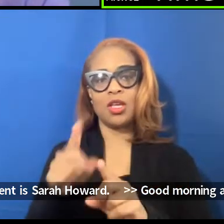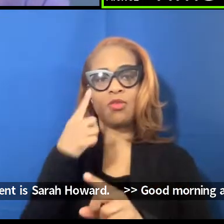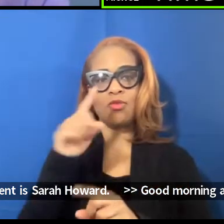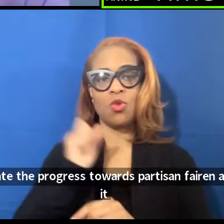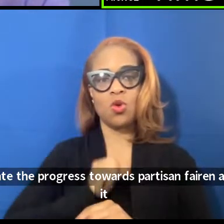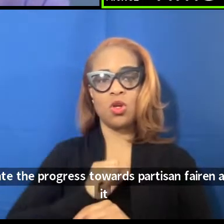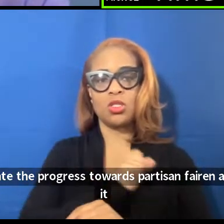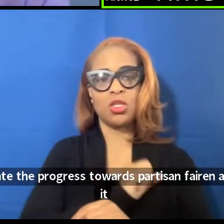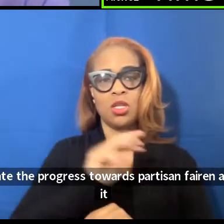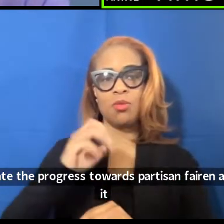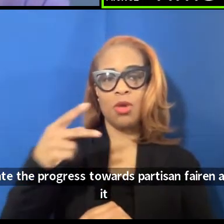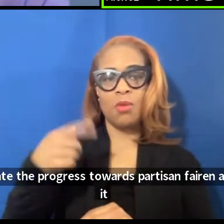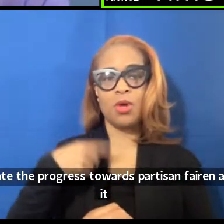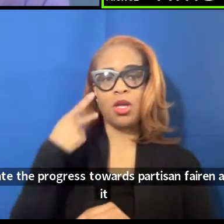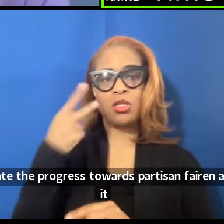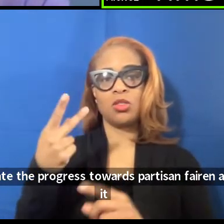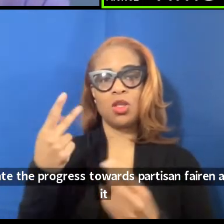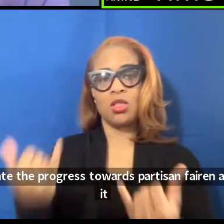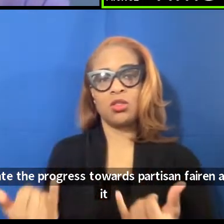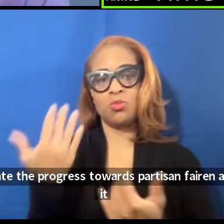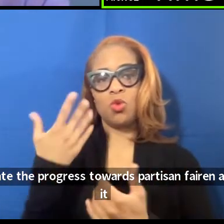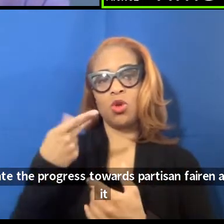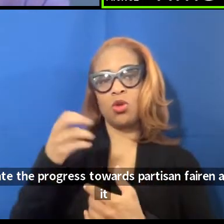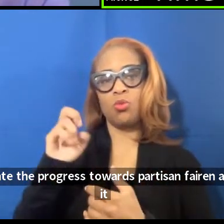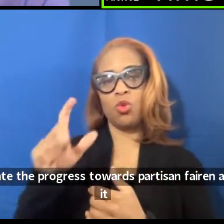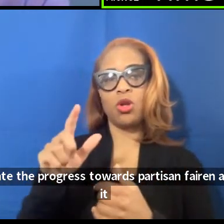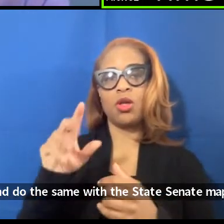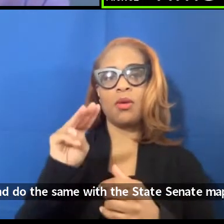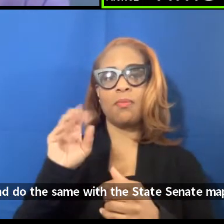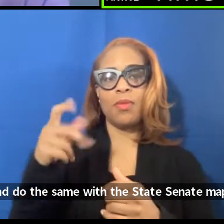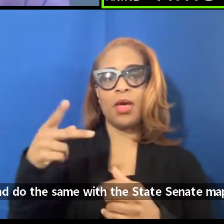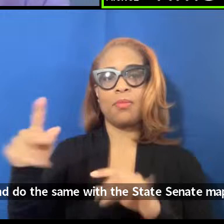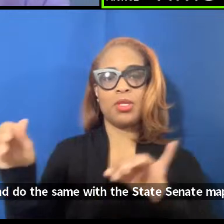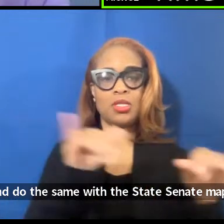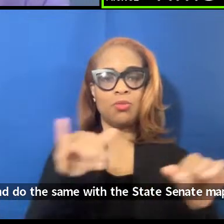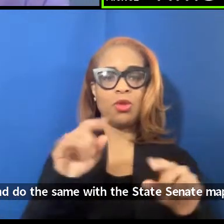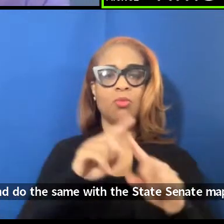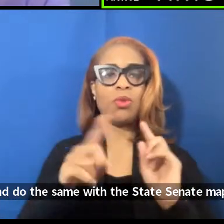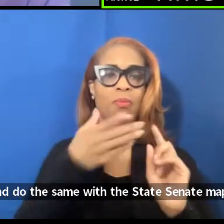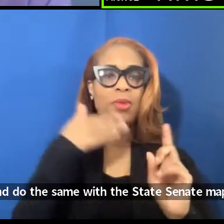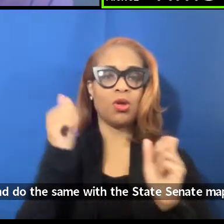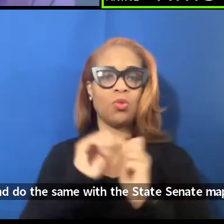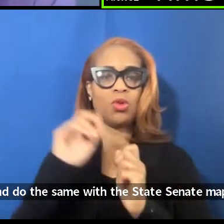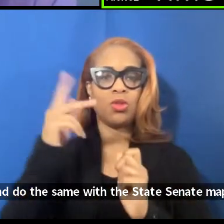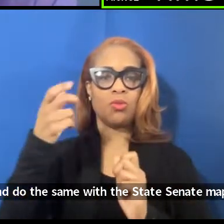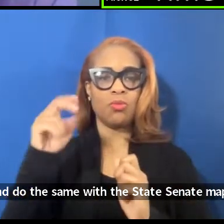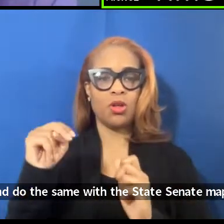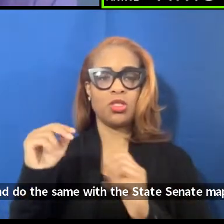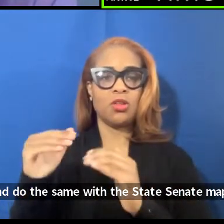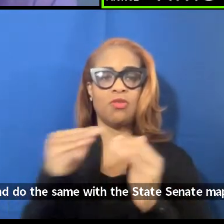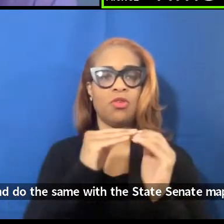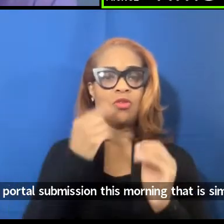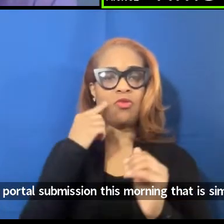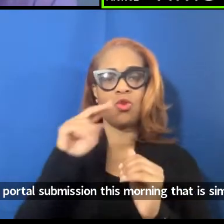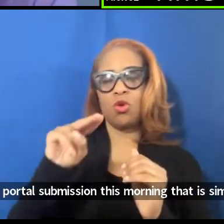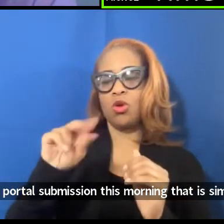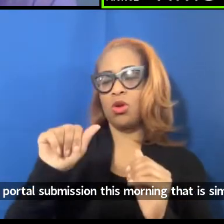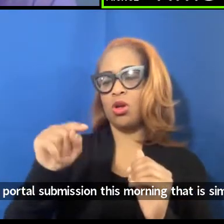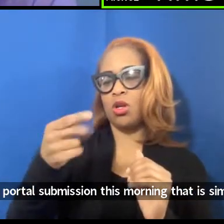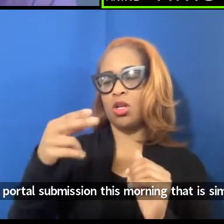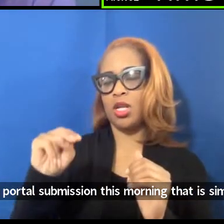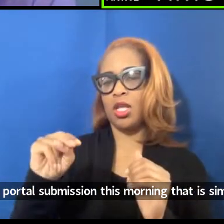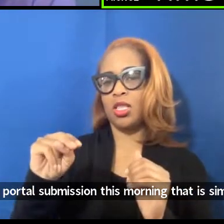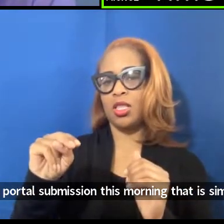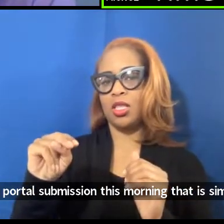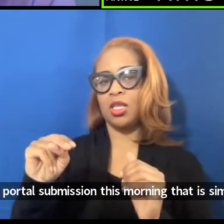i saw a portal submission this morning with a map very similar to yours but much better on partisan fairness under nathan's small changes